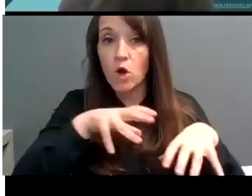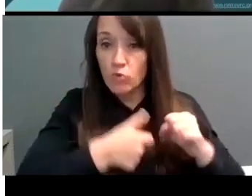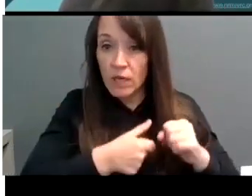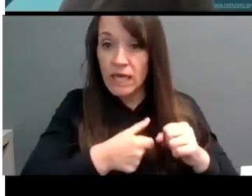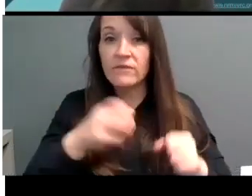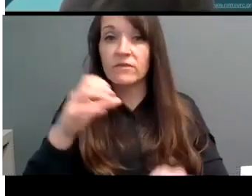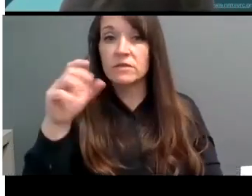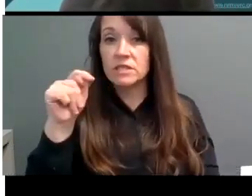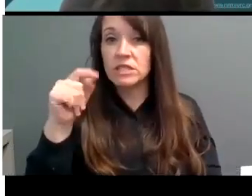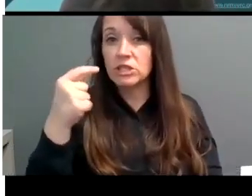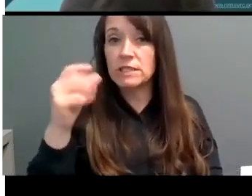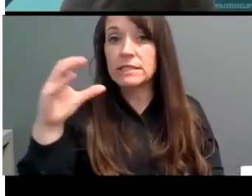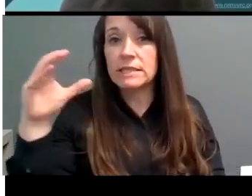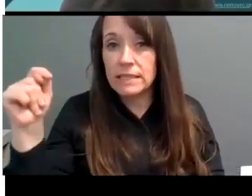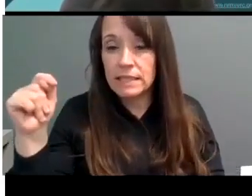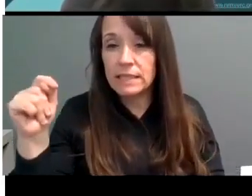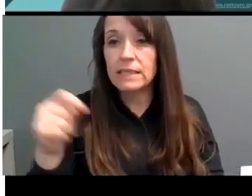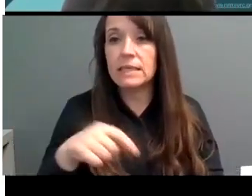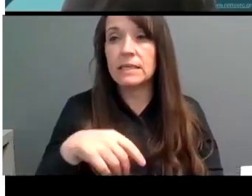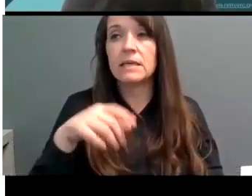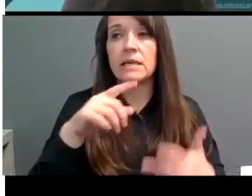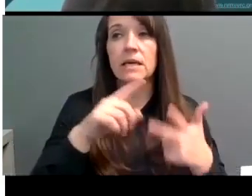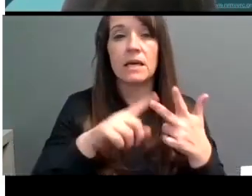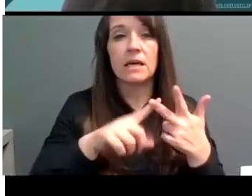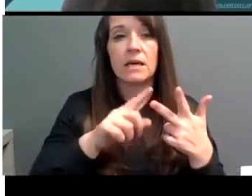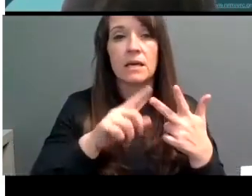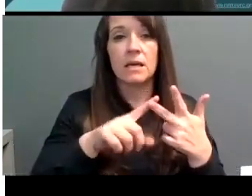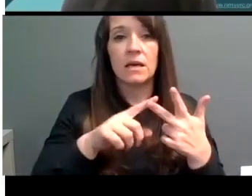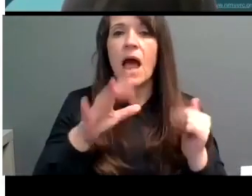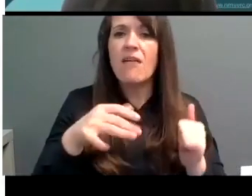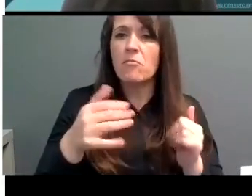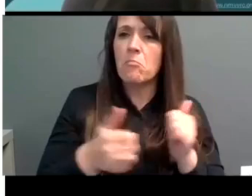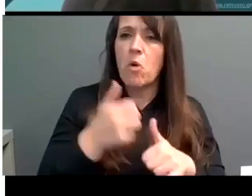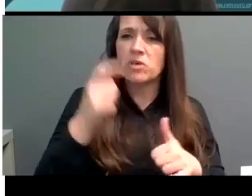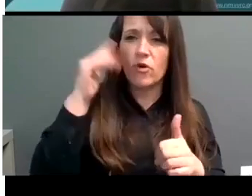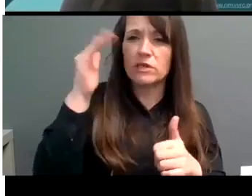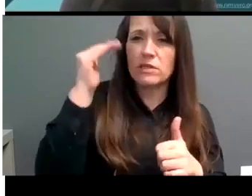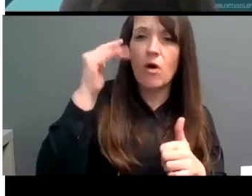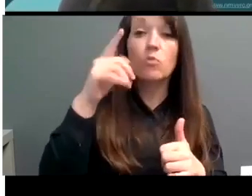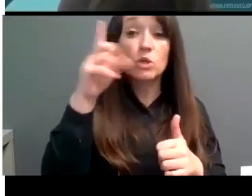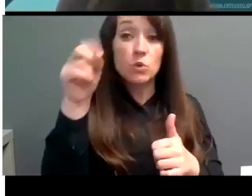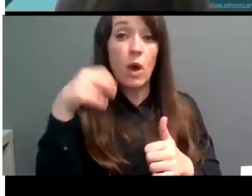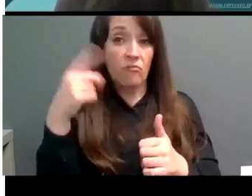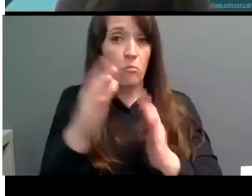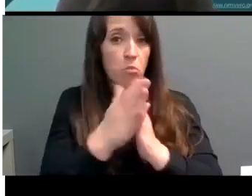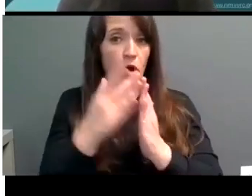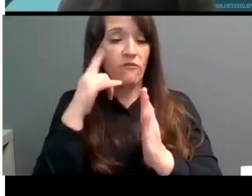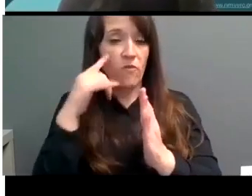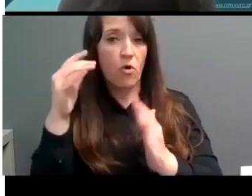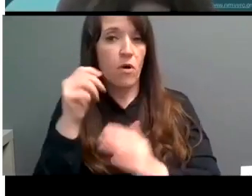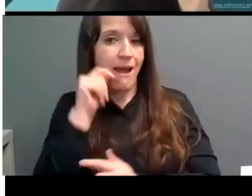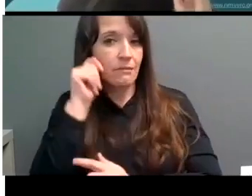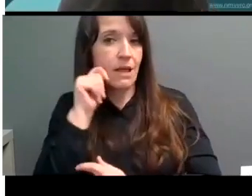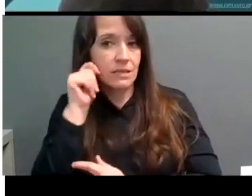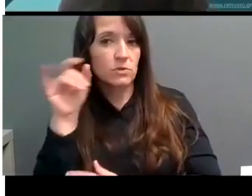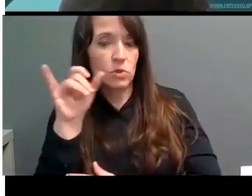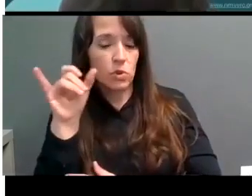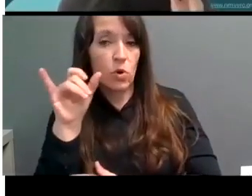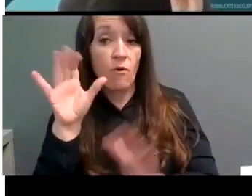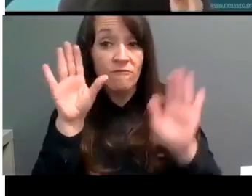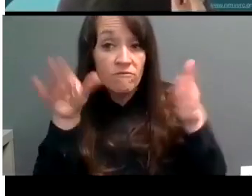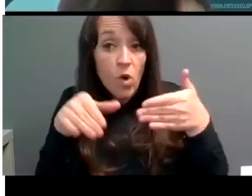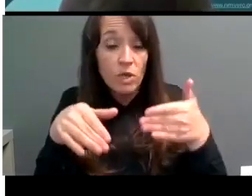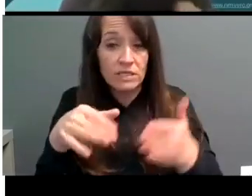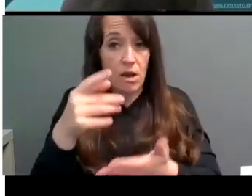but there is a manual to be used for adolescents as well. These are trauma-focused treatments. They're